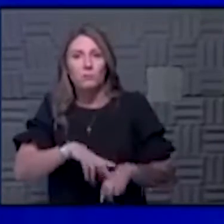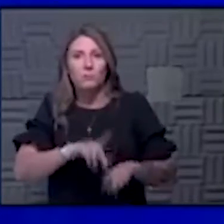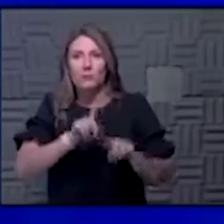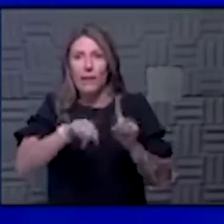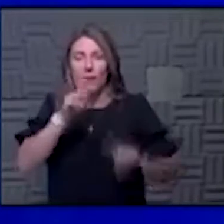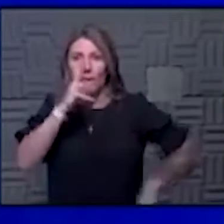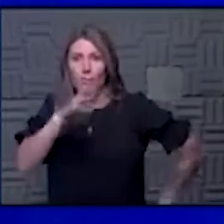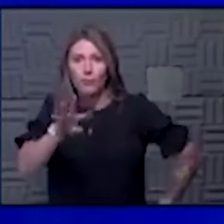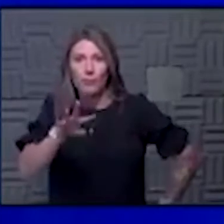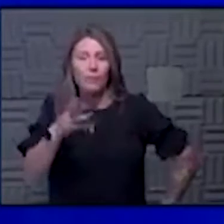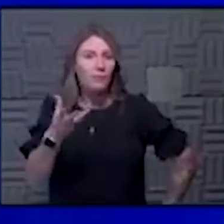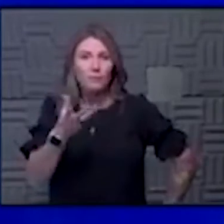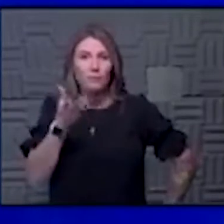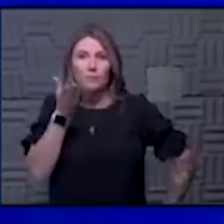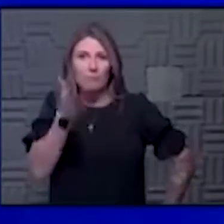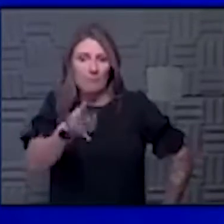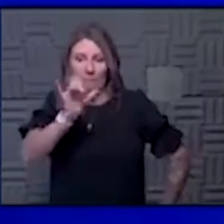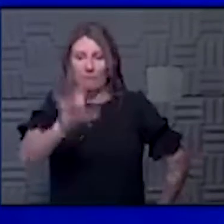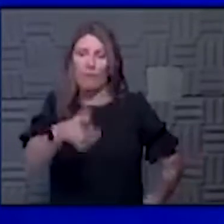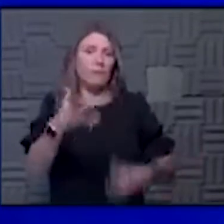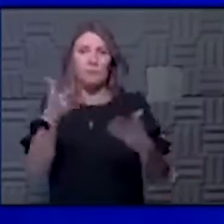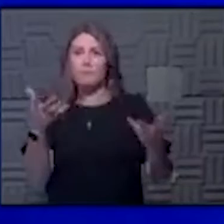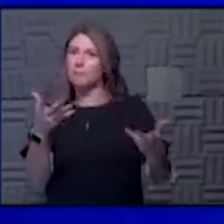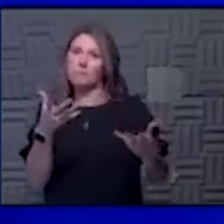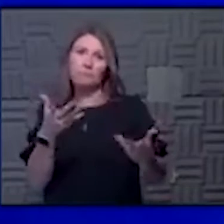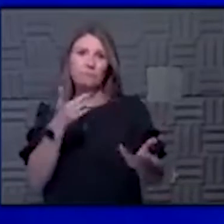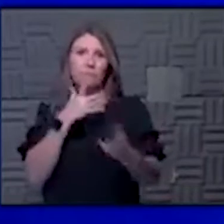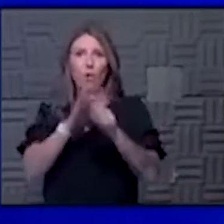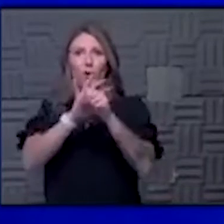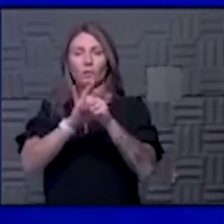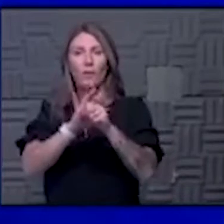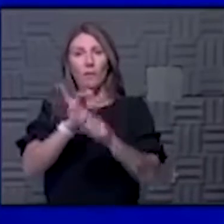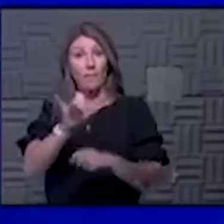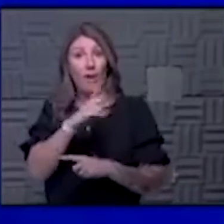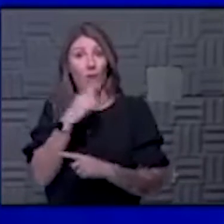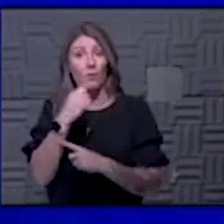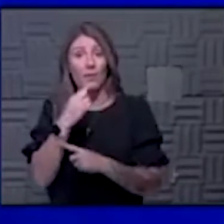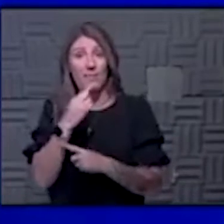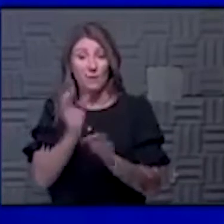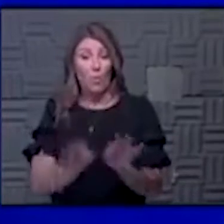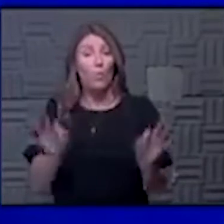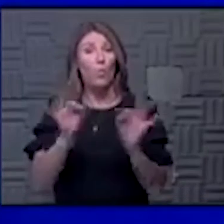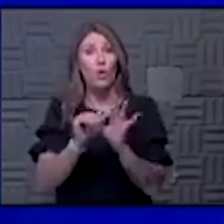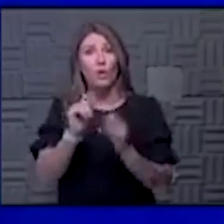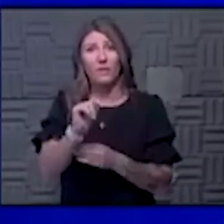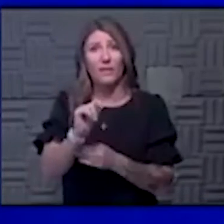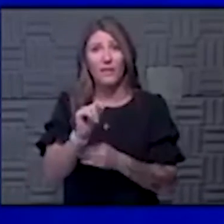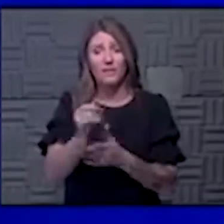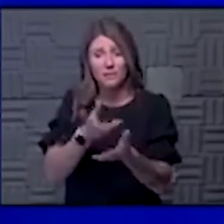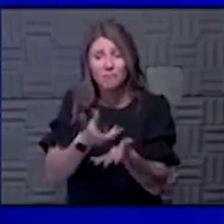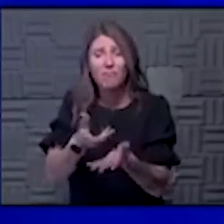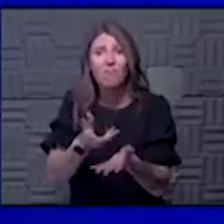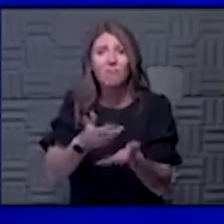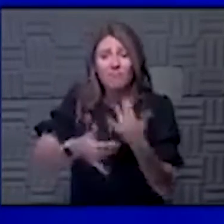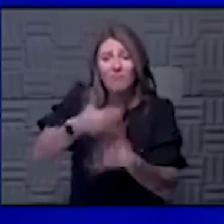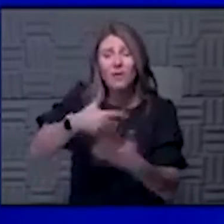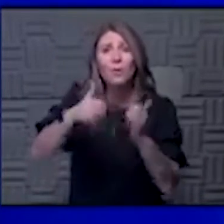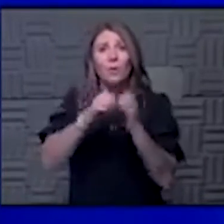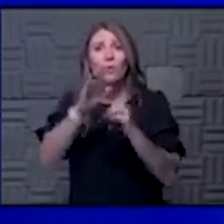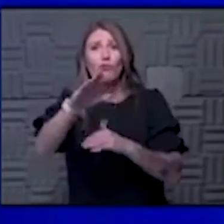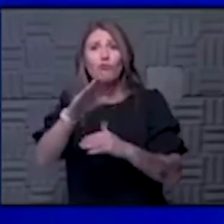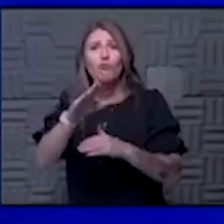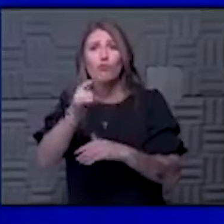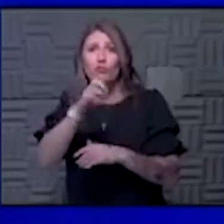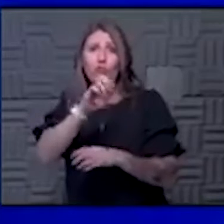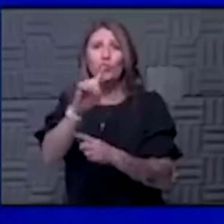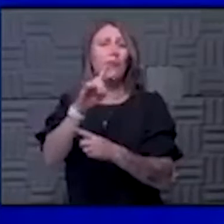It just is. That's the age of COVID. Is that risk worth having them stay over so you can be with your grandchild? That is a personal decision